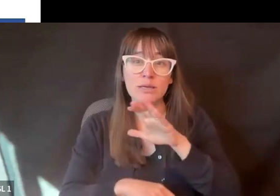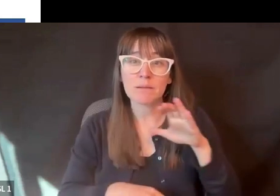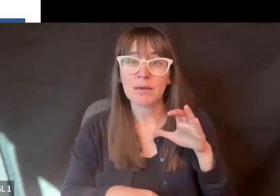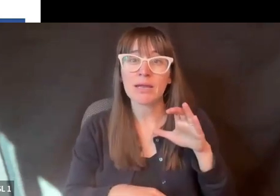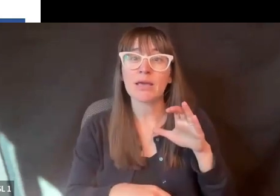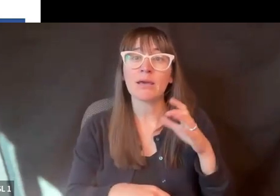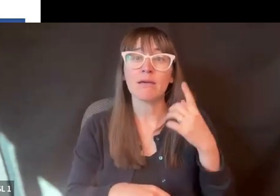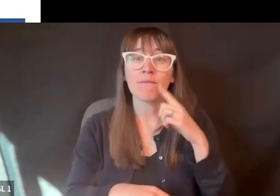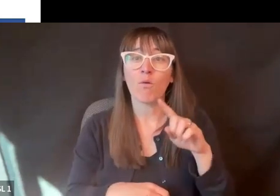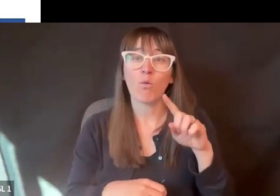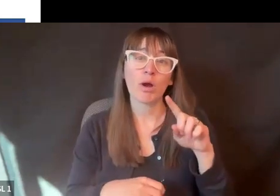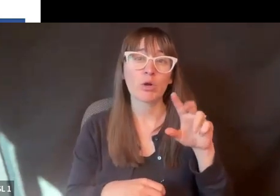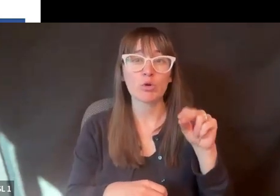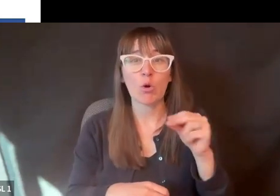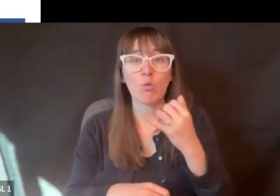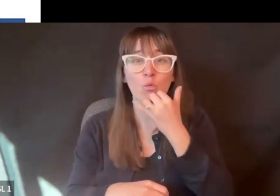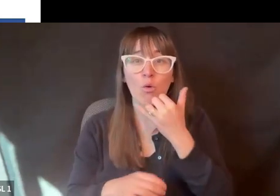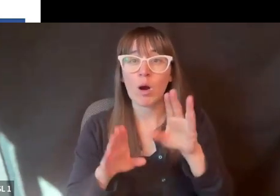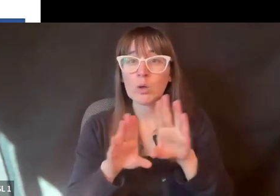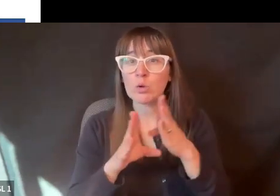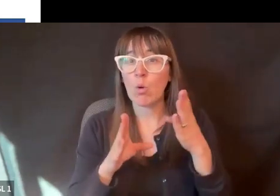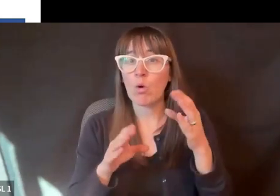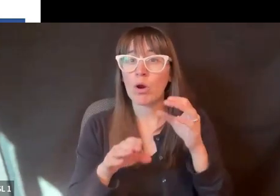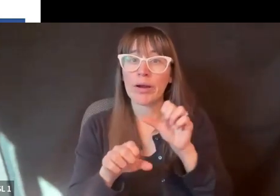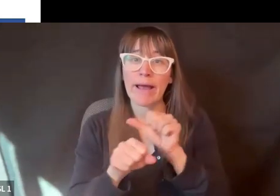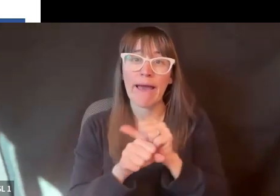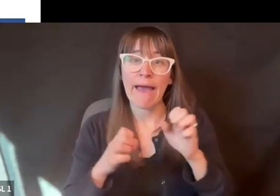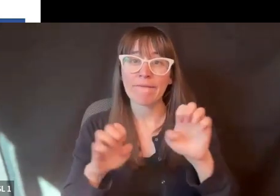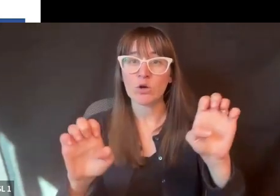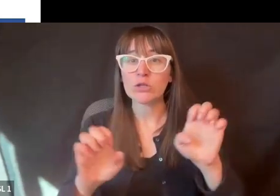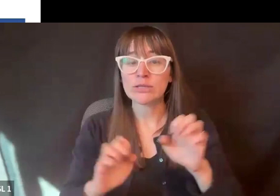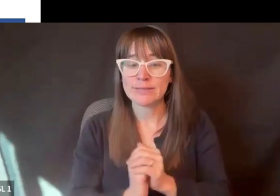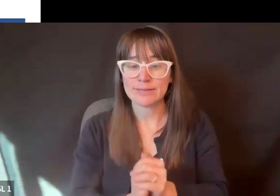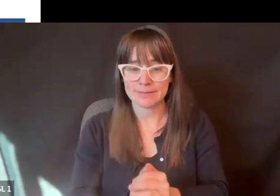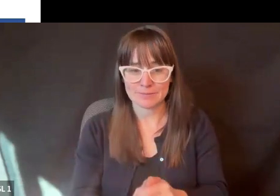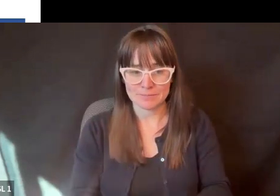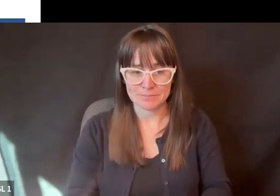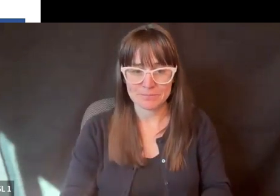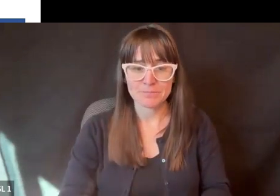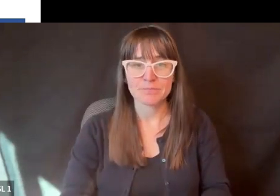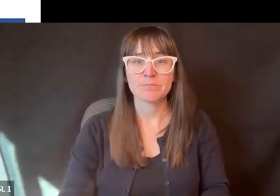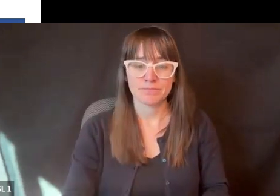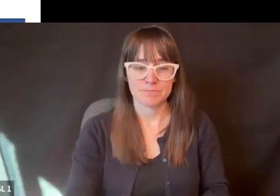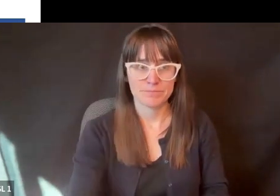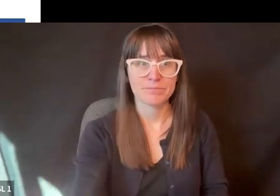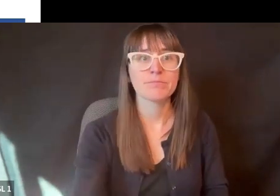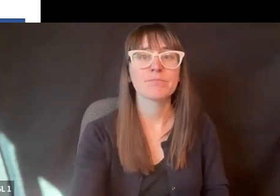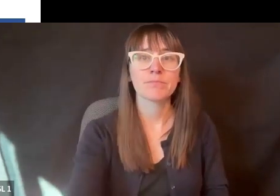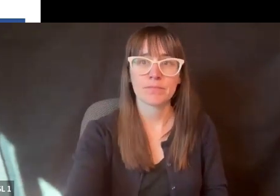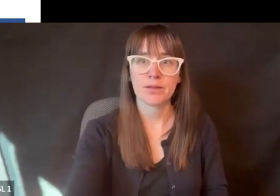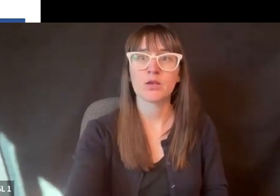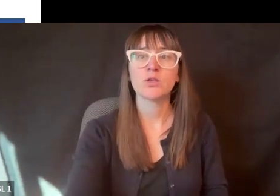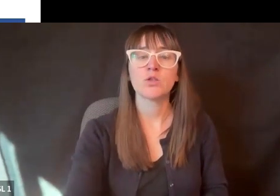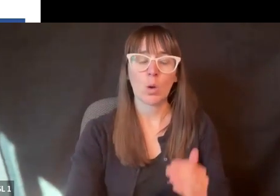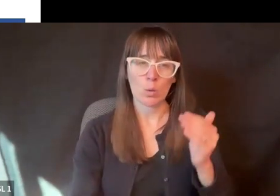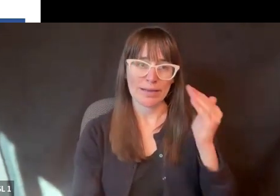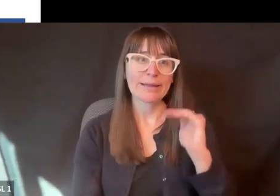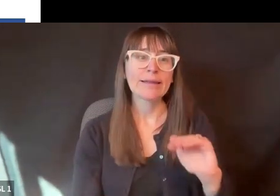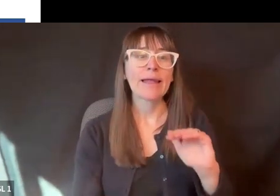disability advisory committee for our No Wrong Door efforts and ADRC efforts. So we'll go to the